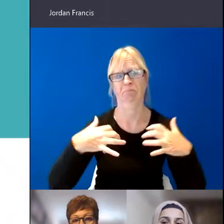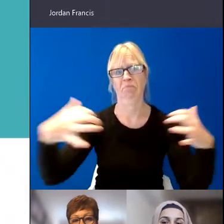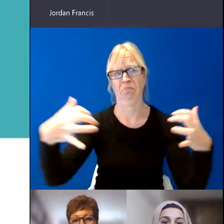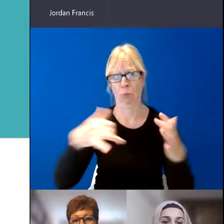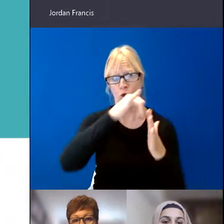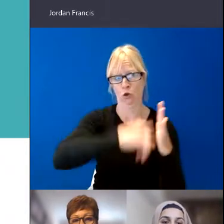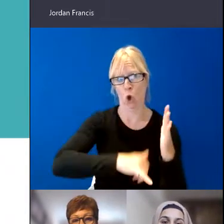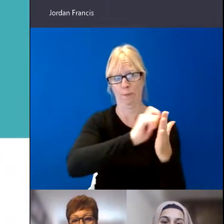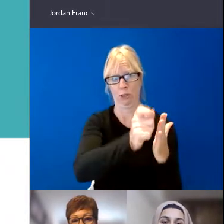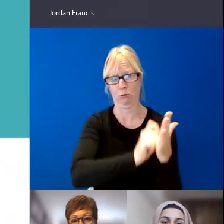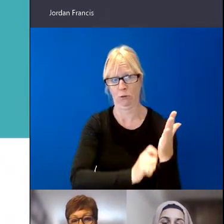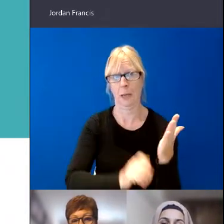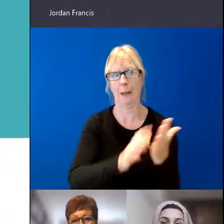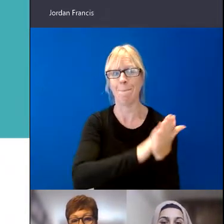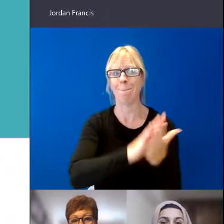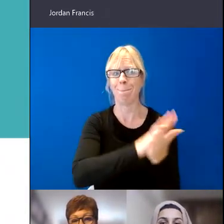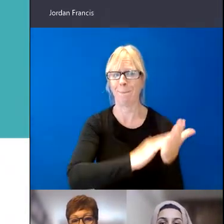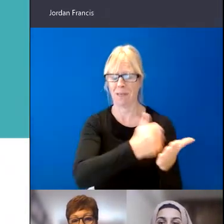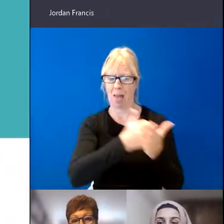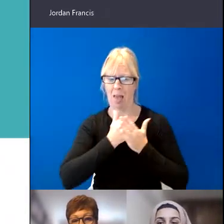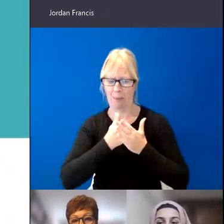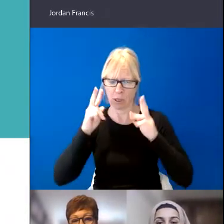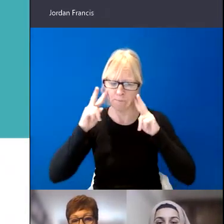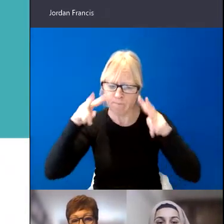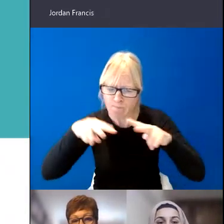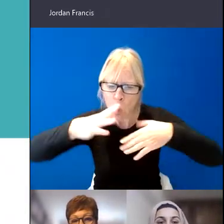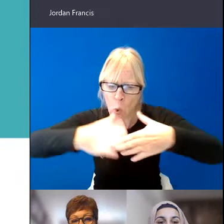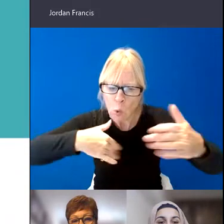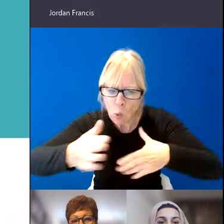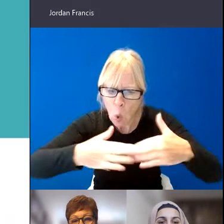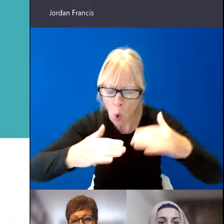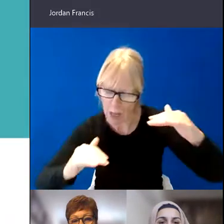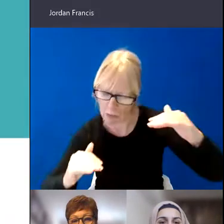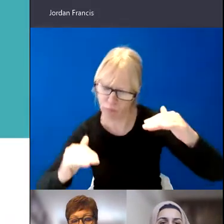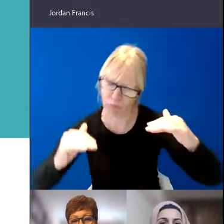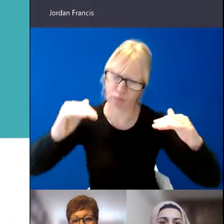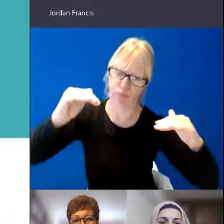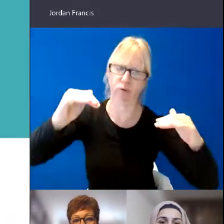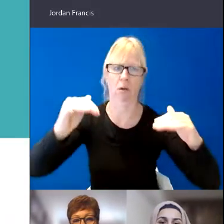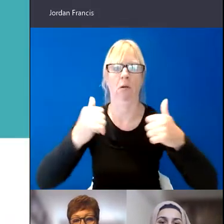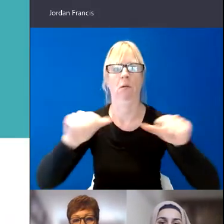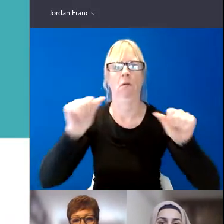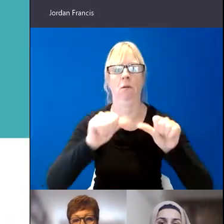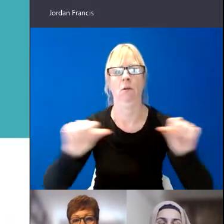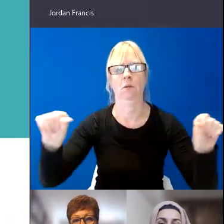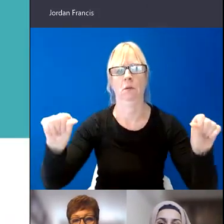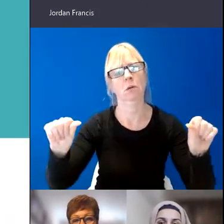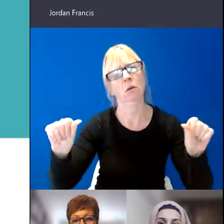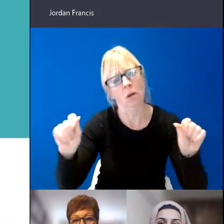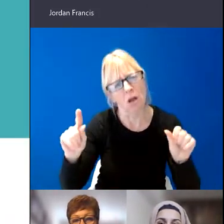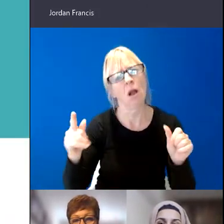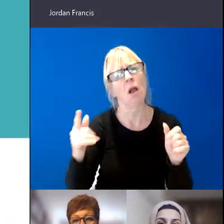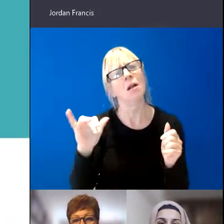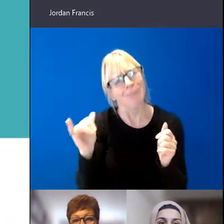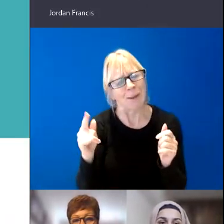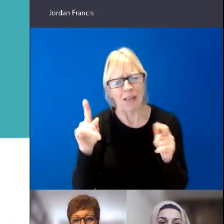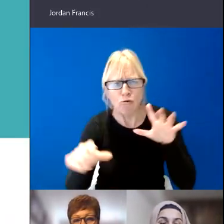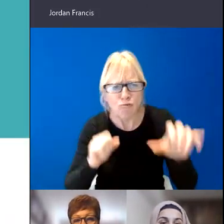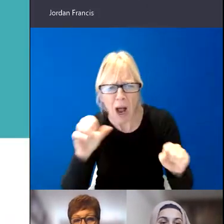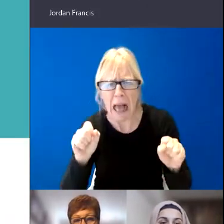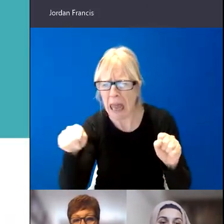we address, protect and prevent health inequalities in our city. We've always struggled with understanding the detail of some of these